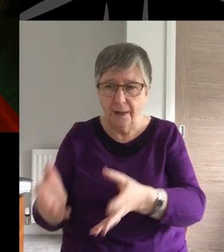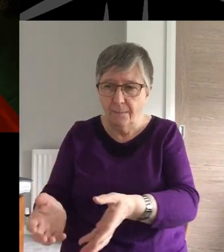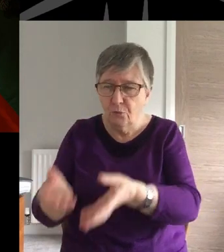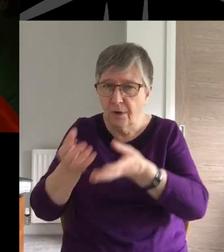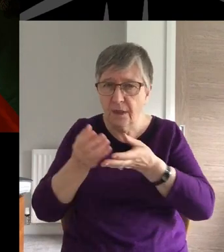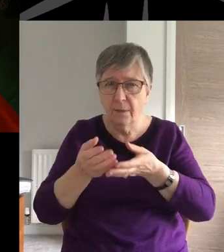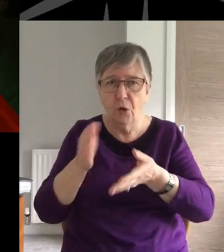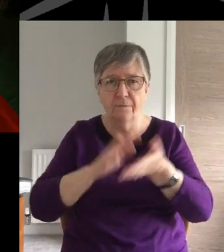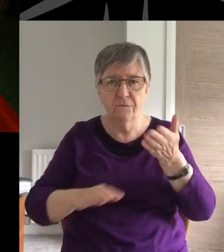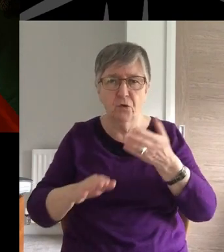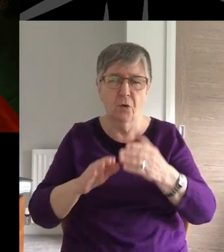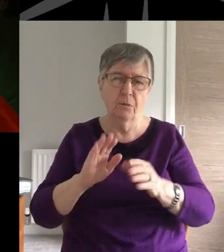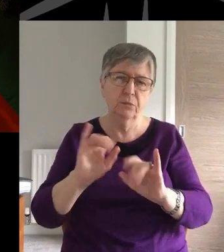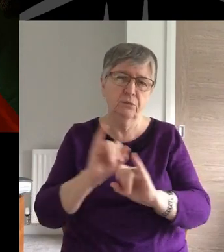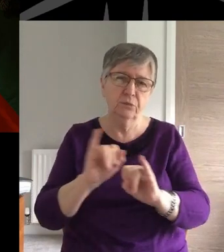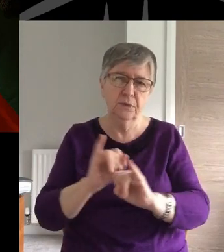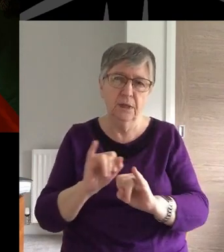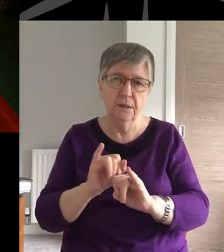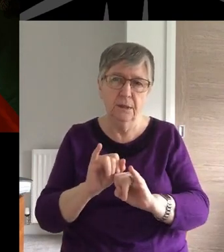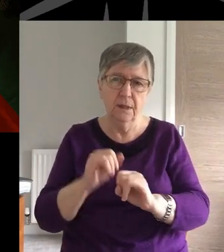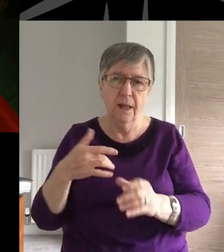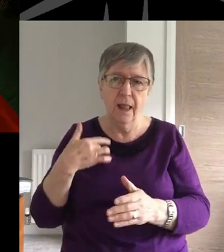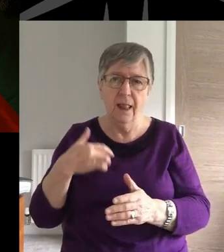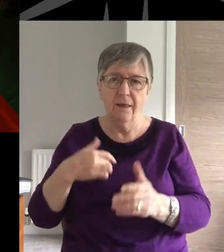they deserve.